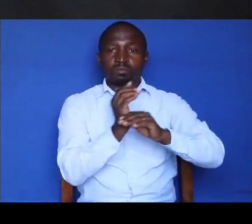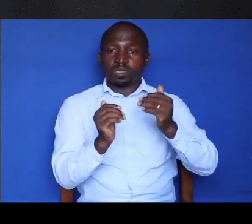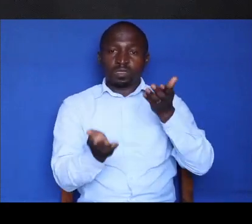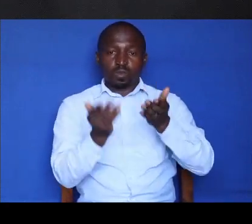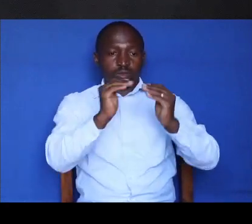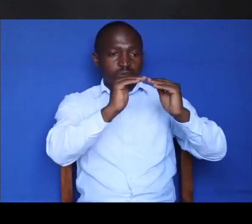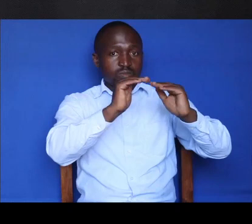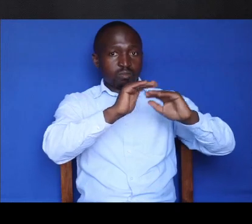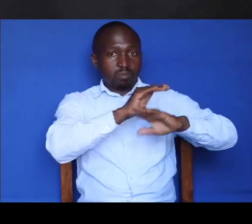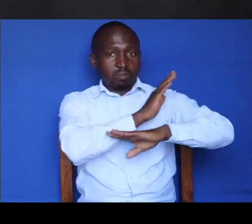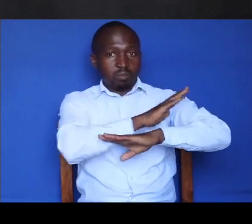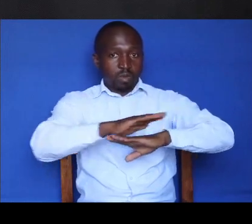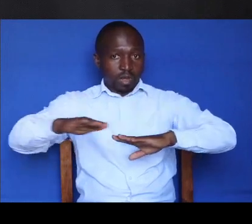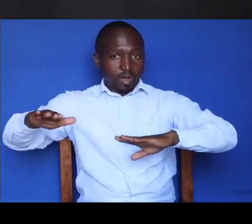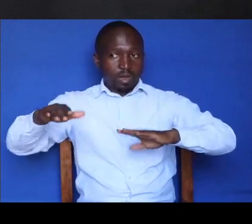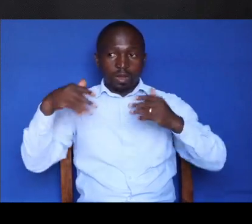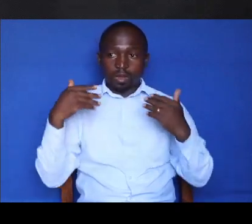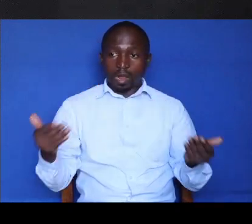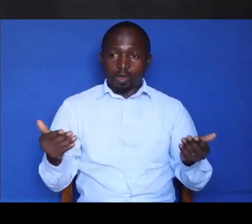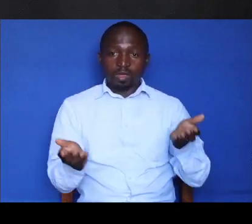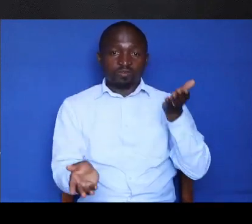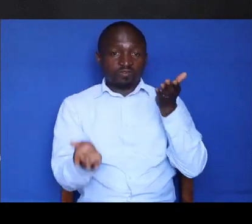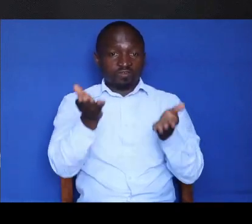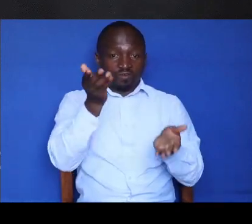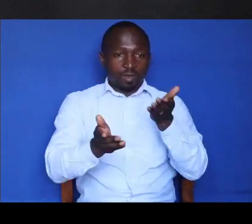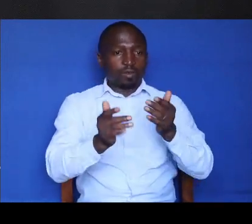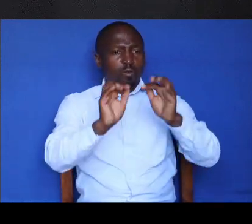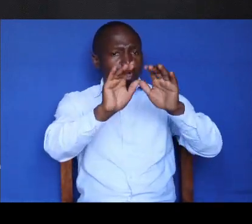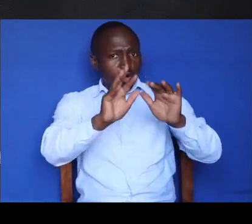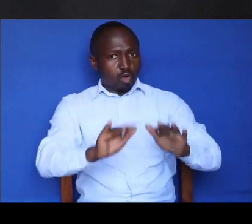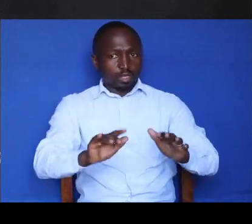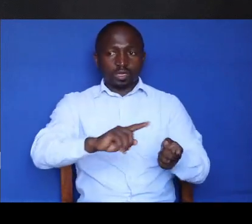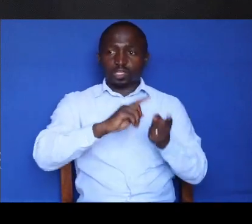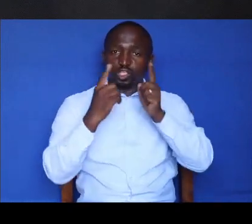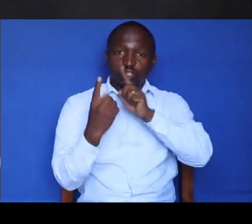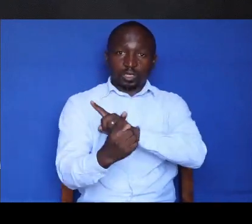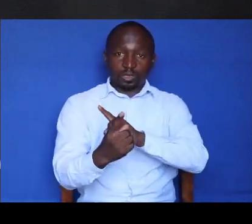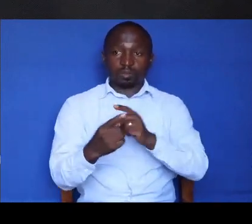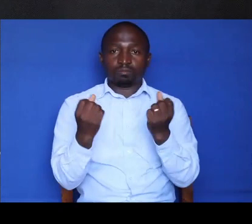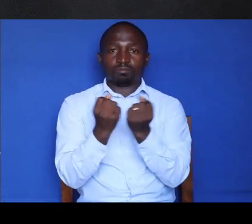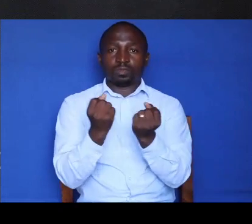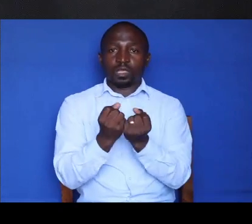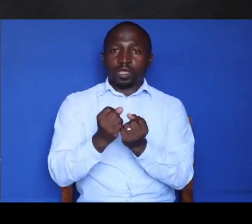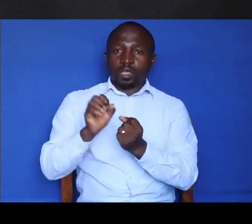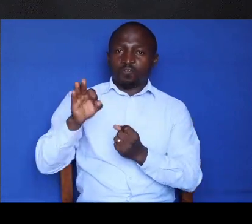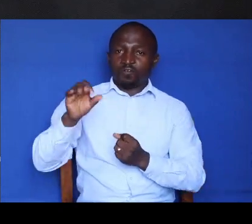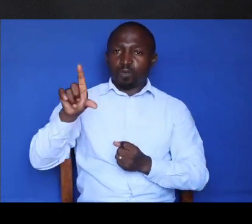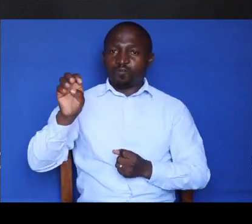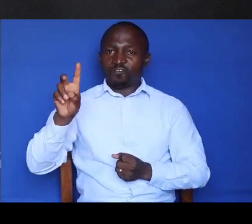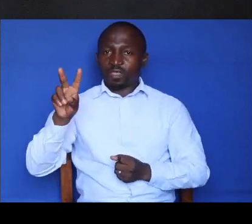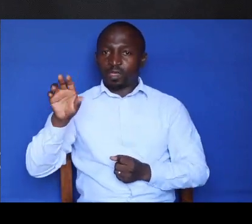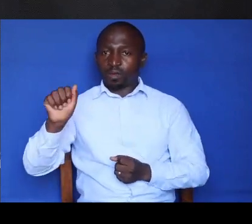water velocity increases, the rate of erosion renewed, and that makes a fluvial phenomena known as river